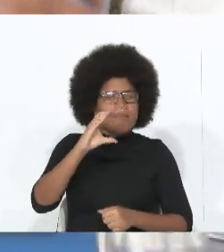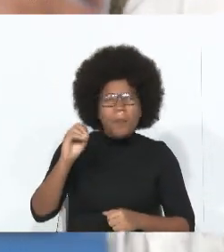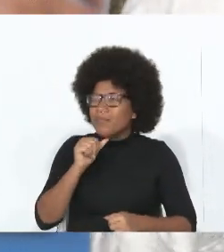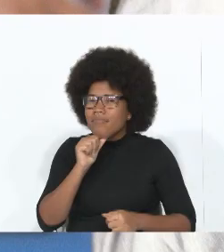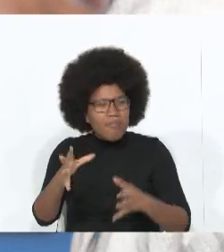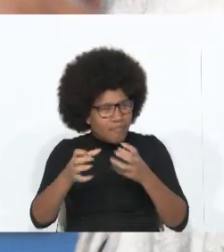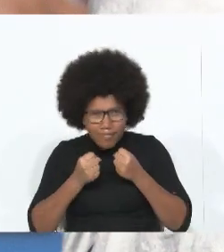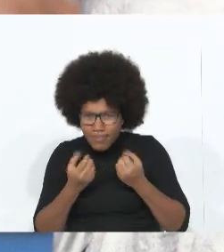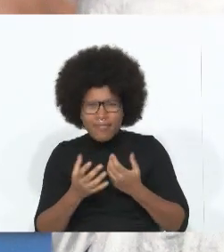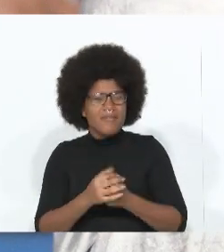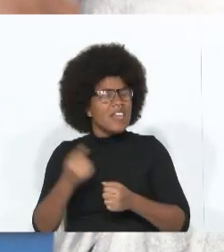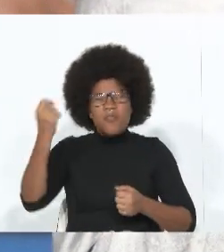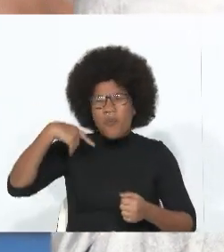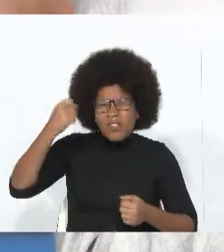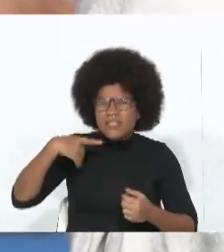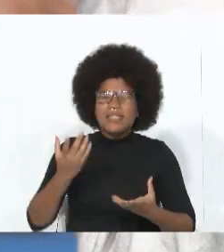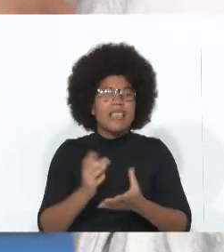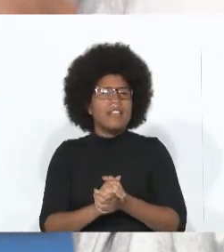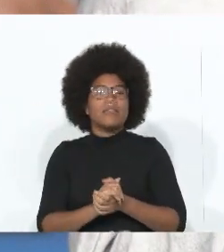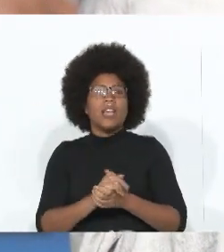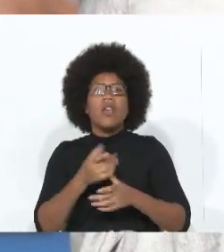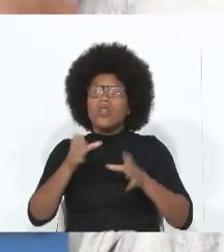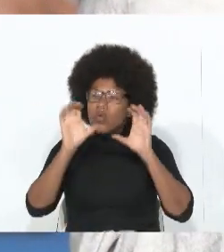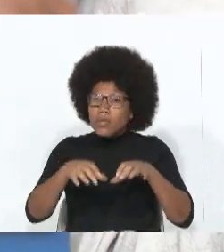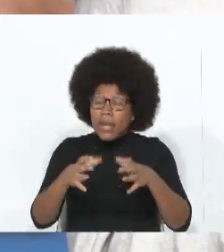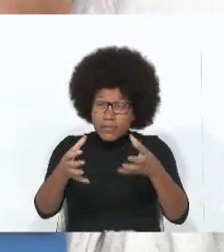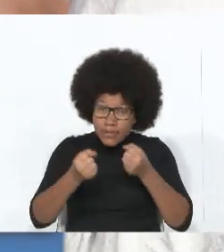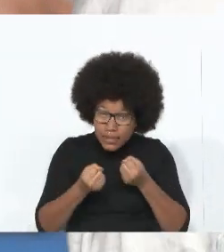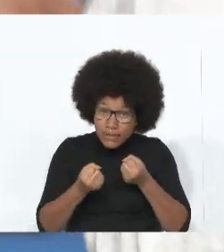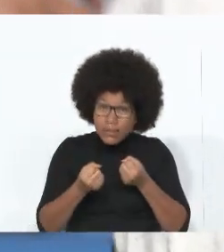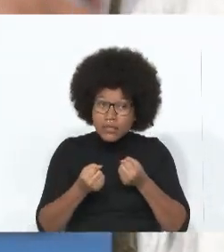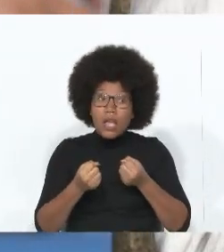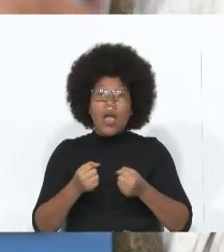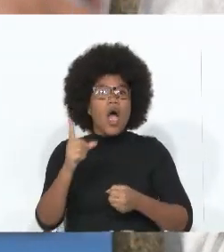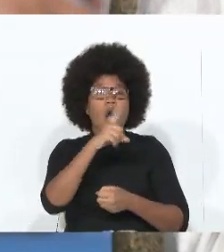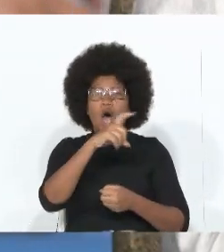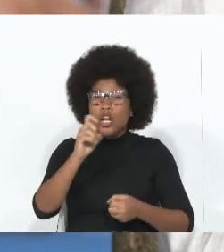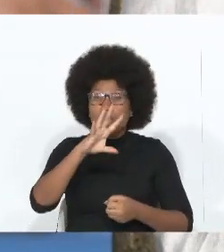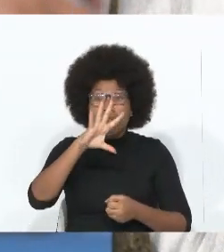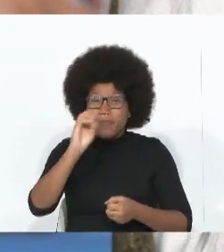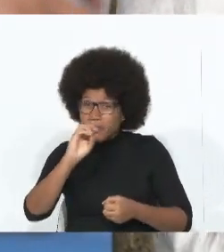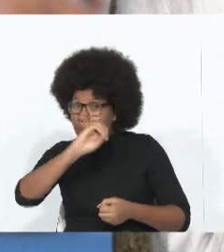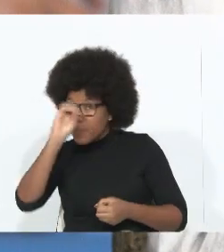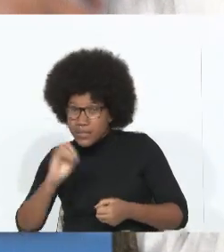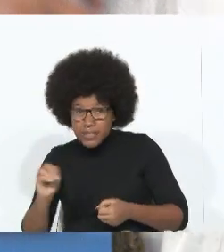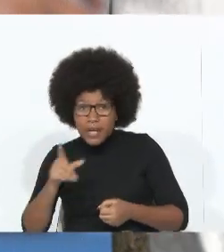you know, Penny, but are we saying something there, right? Because even like when we ask for